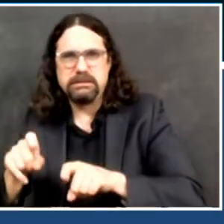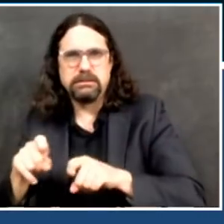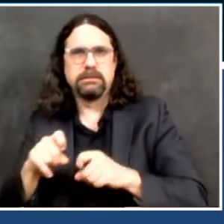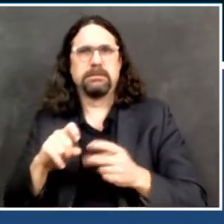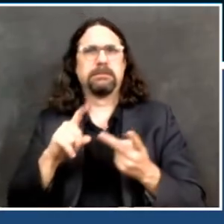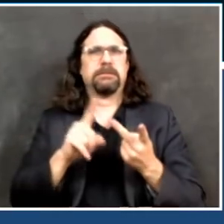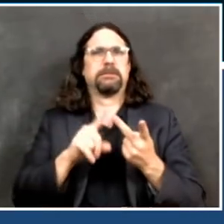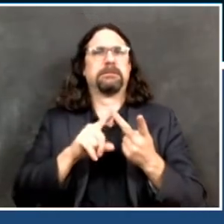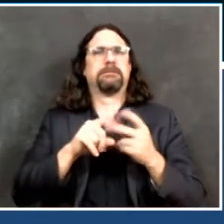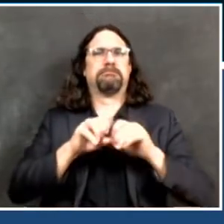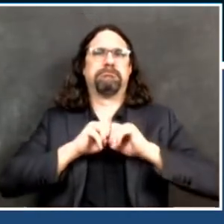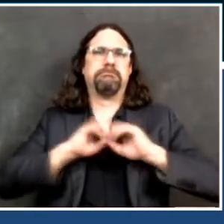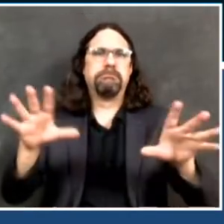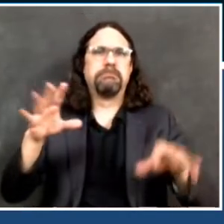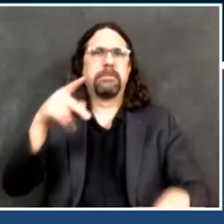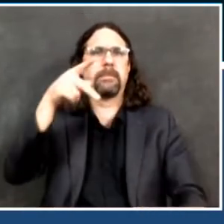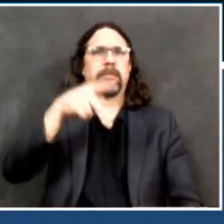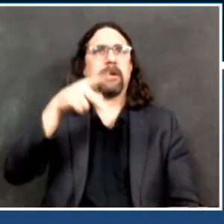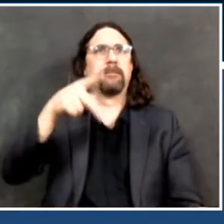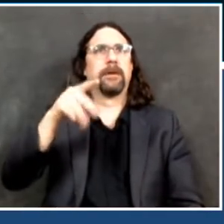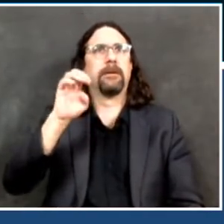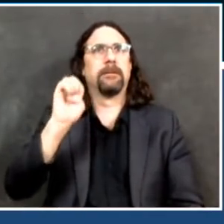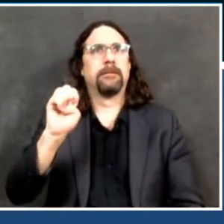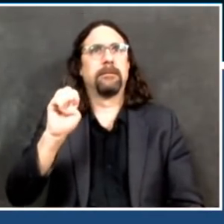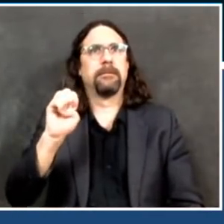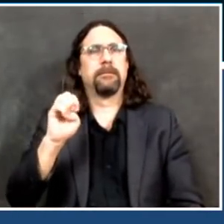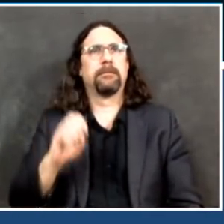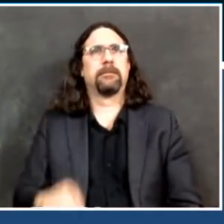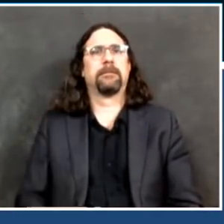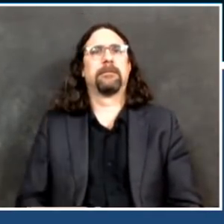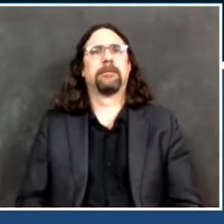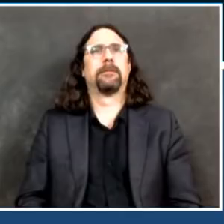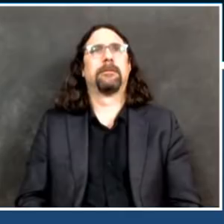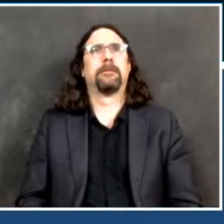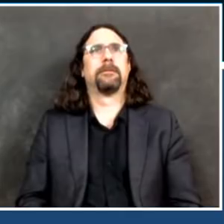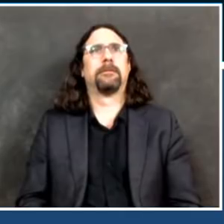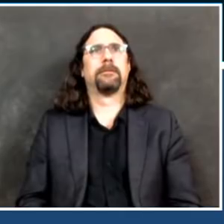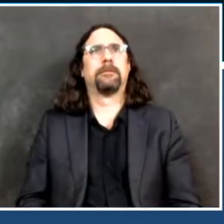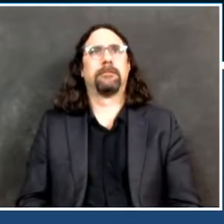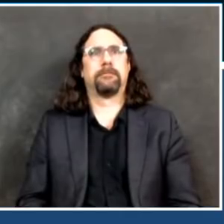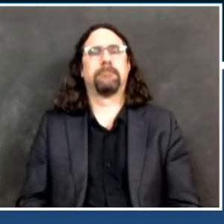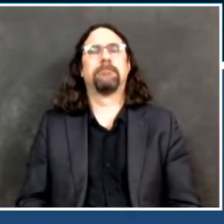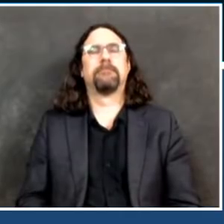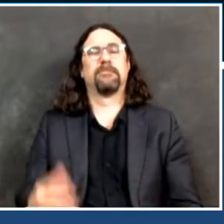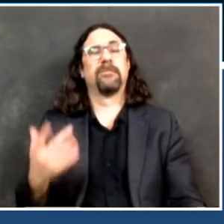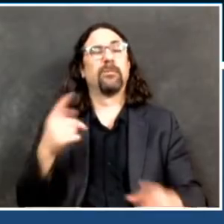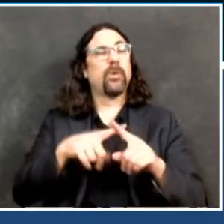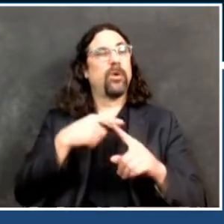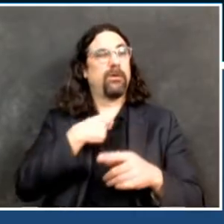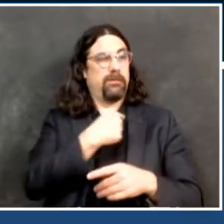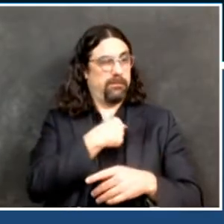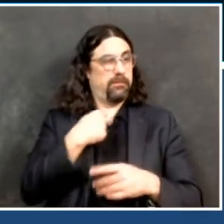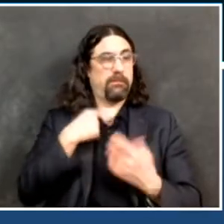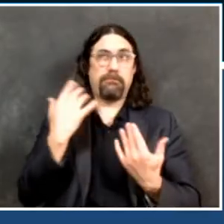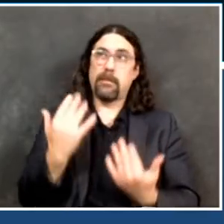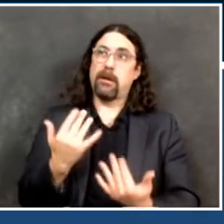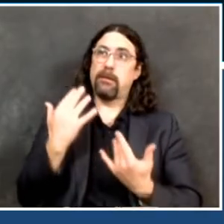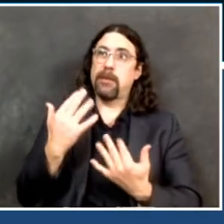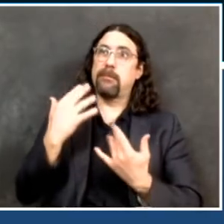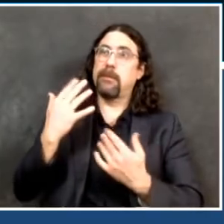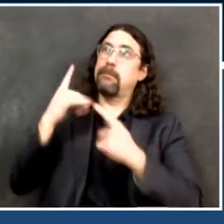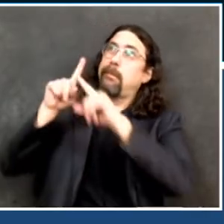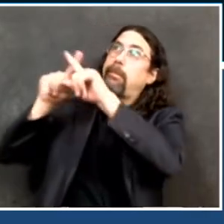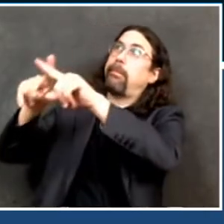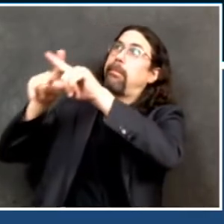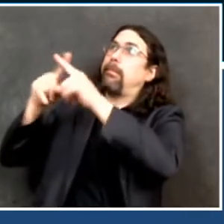of ourselves. We'll support each other. Well, this is the same idea. We are dealing with an unprecedented challenge in terms of people needing